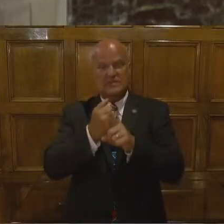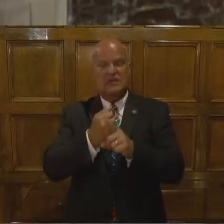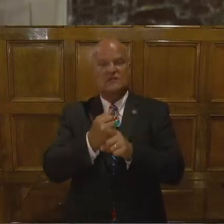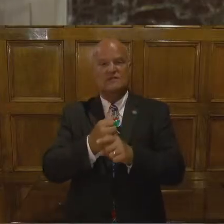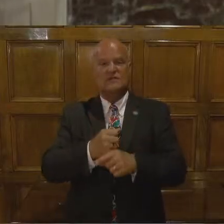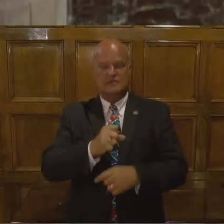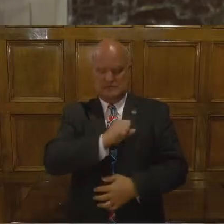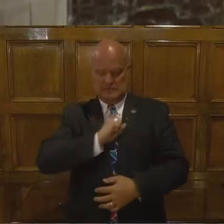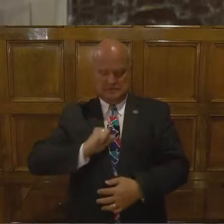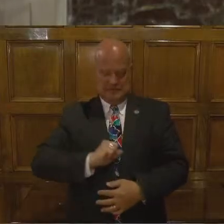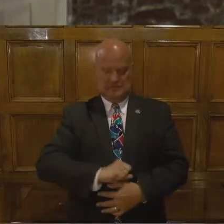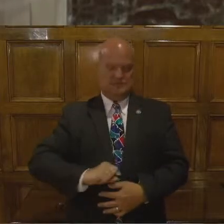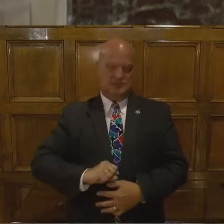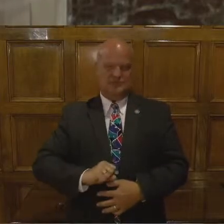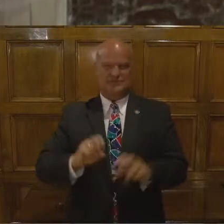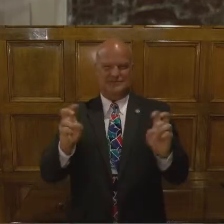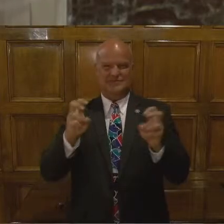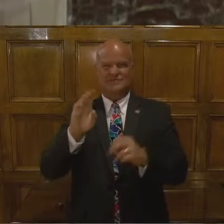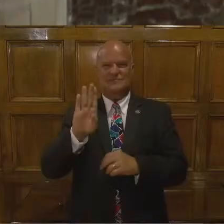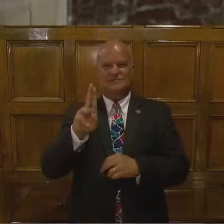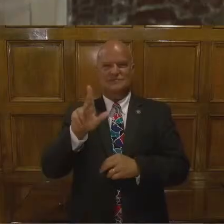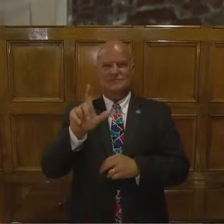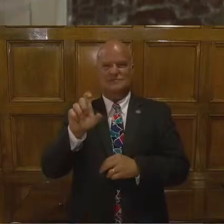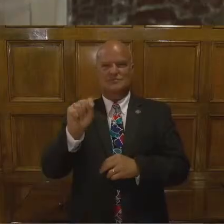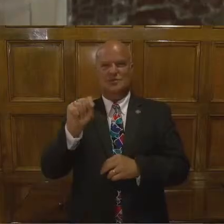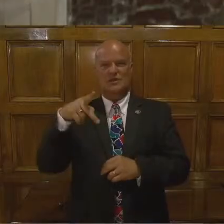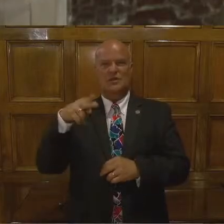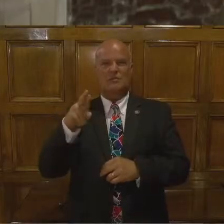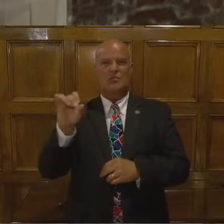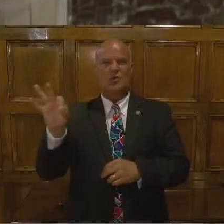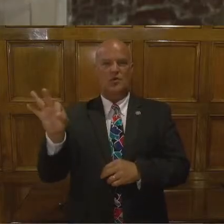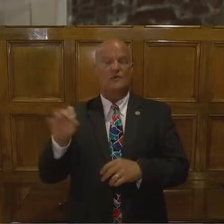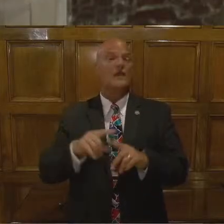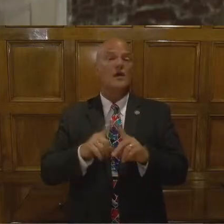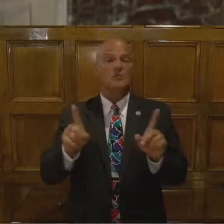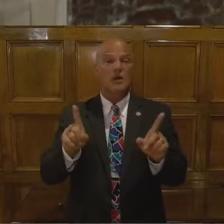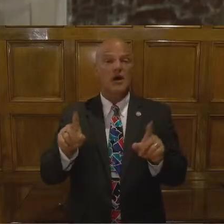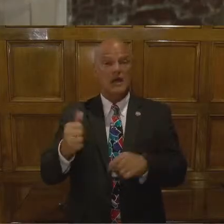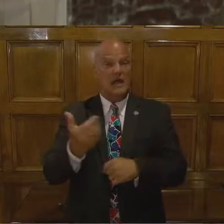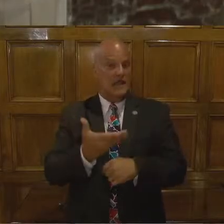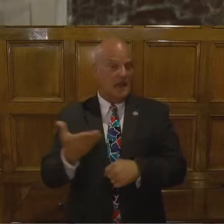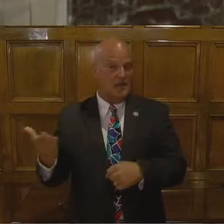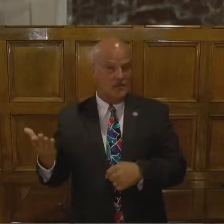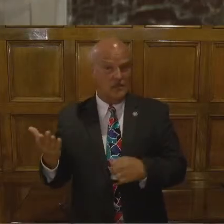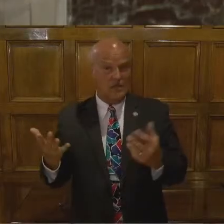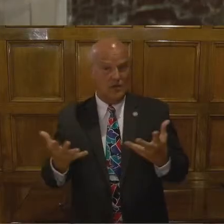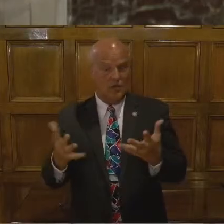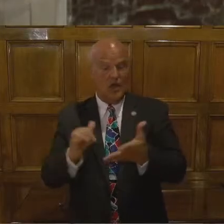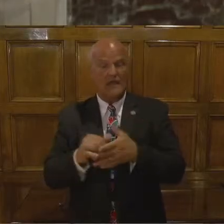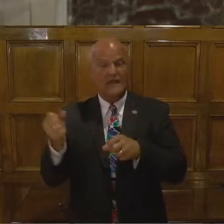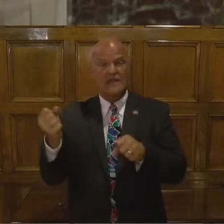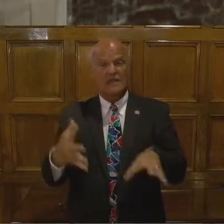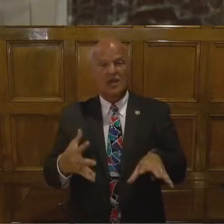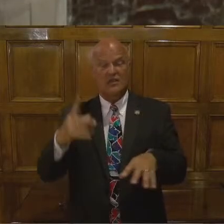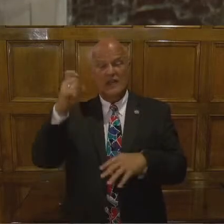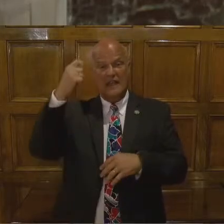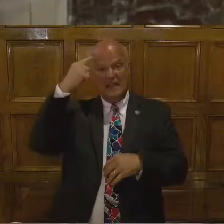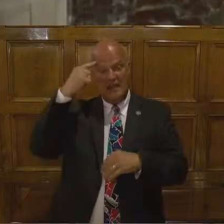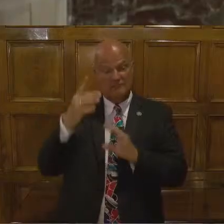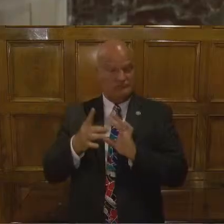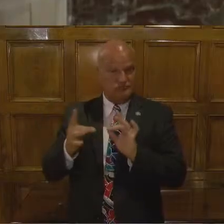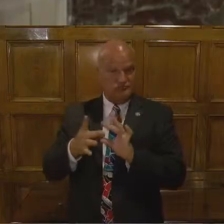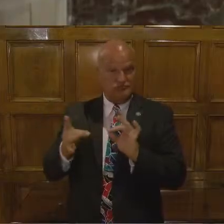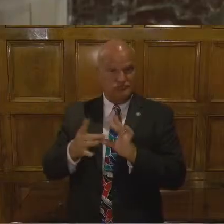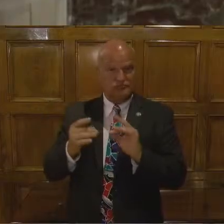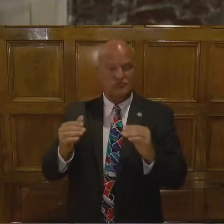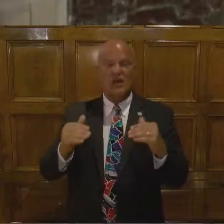bulletproof, and no one is bulletproof from COVID-19. But the other big factor here that Governor Hutchinson alluded to